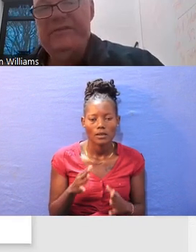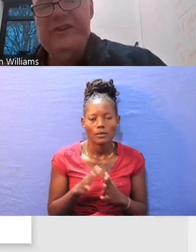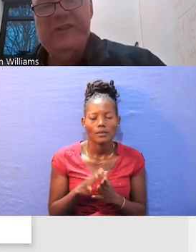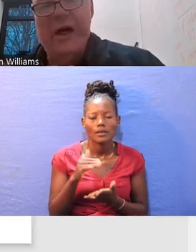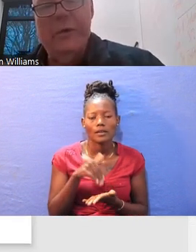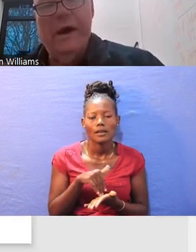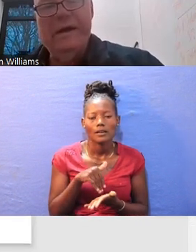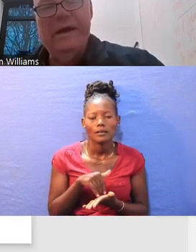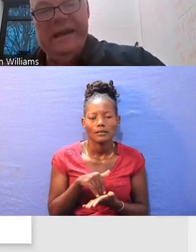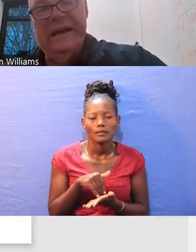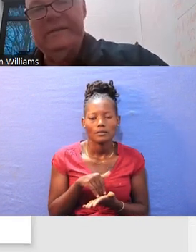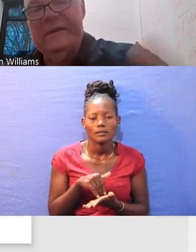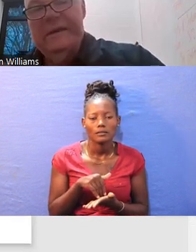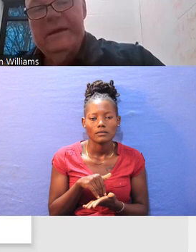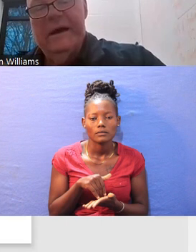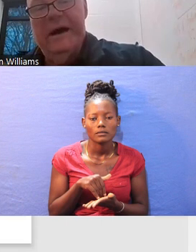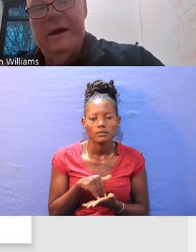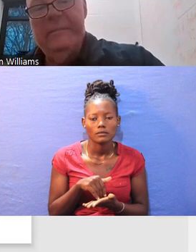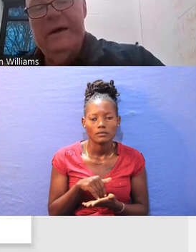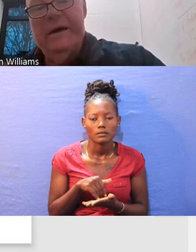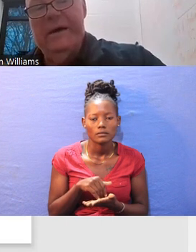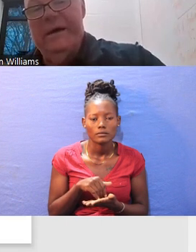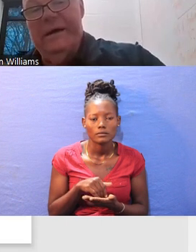So this is just another way, again,